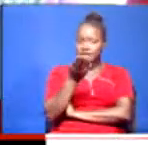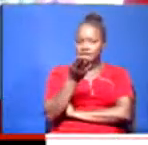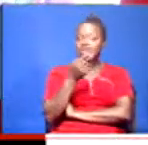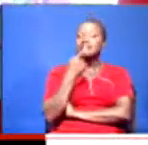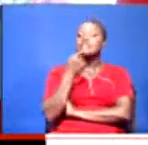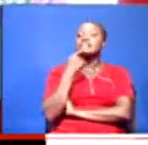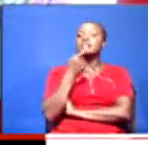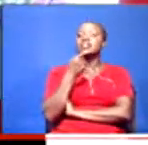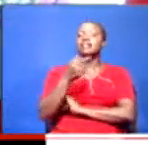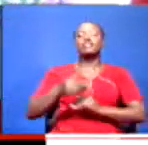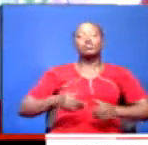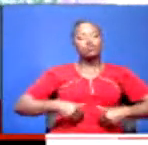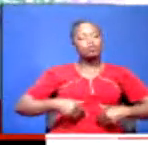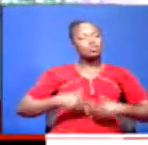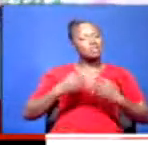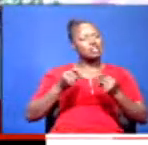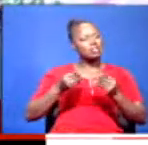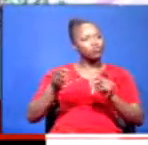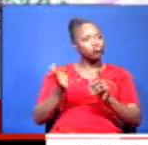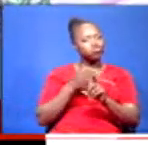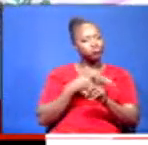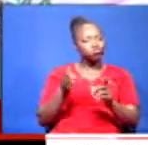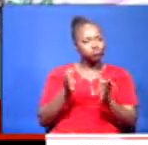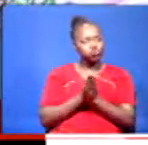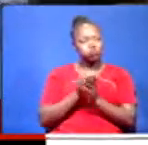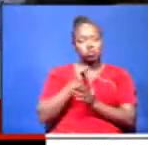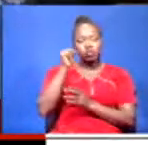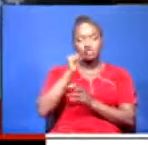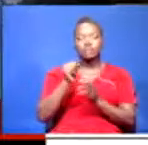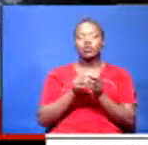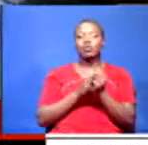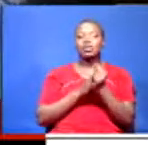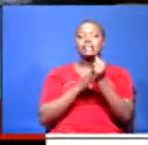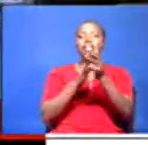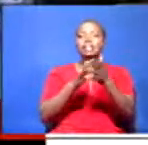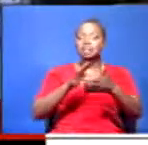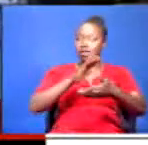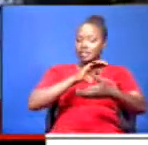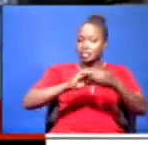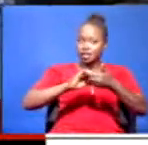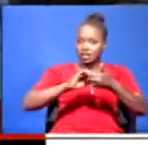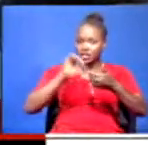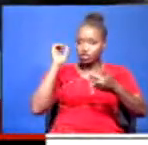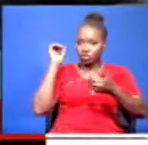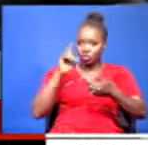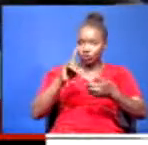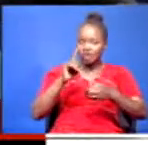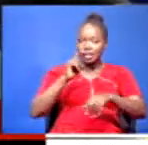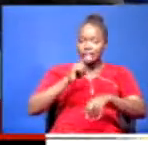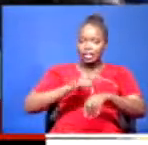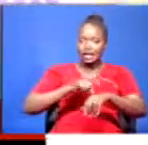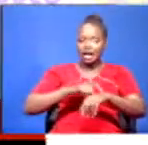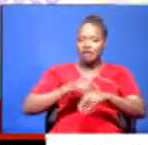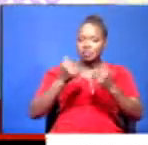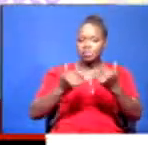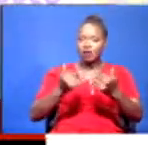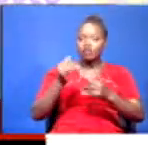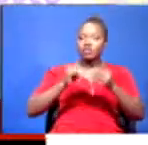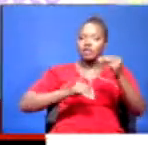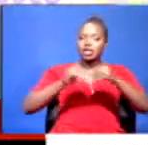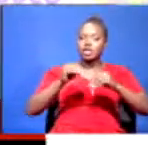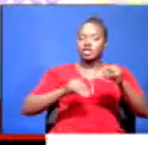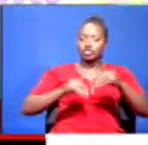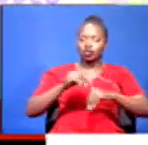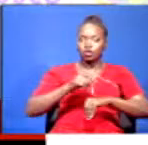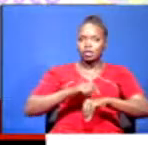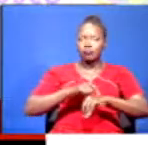youths who can be easily swayed by political leaders need to be engaged, especially during the current electioneering period. The